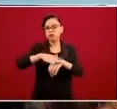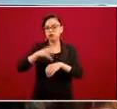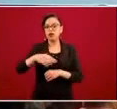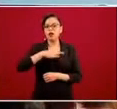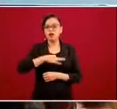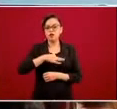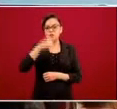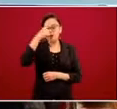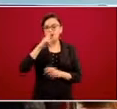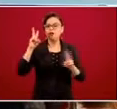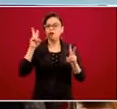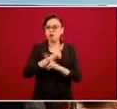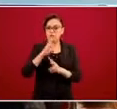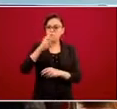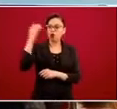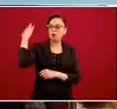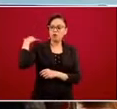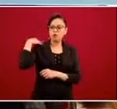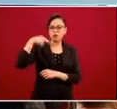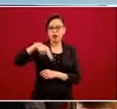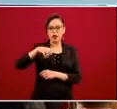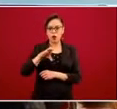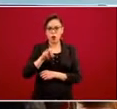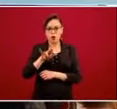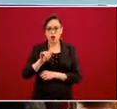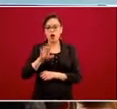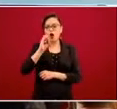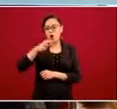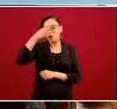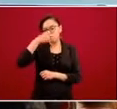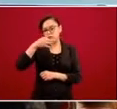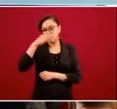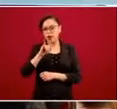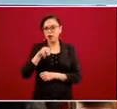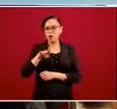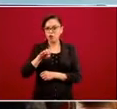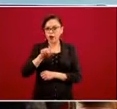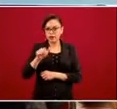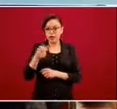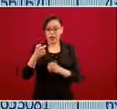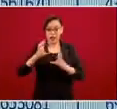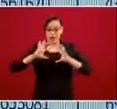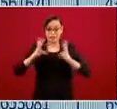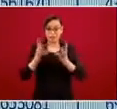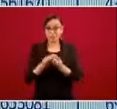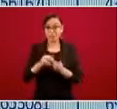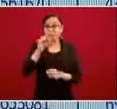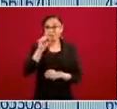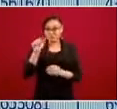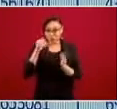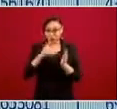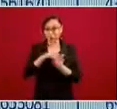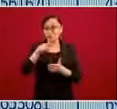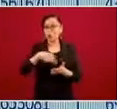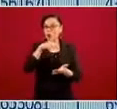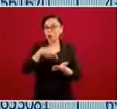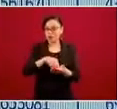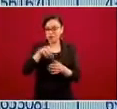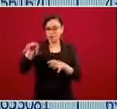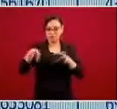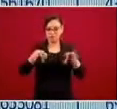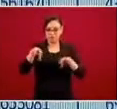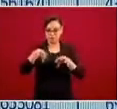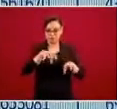from each of these monitoring units regarding their overall number of cases of pneumonia, influenza, or acute respiratory